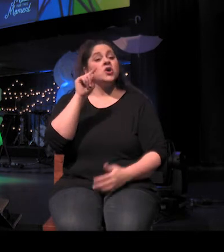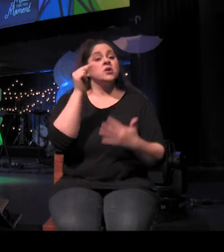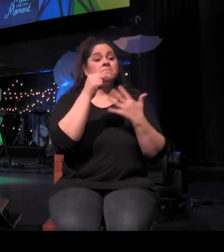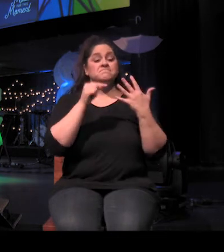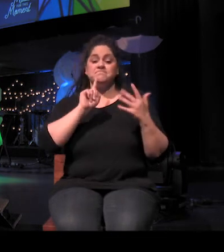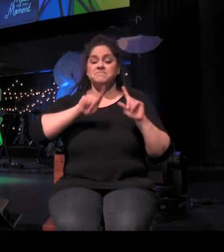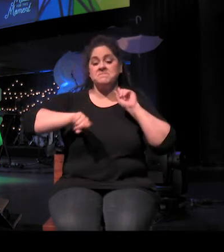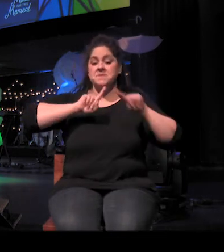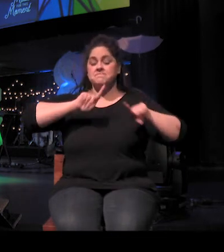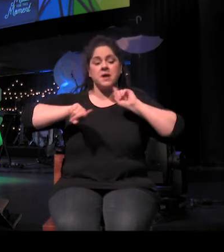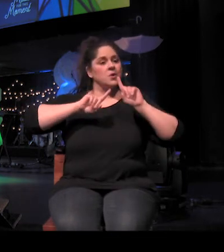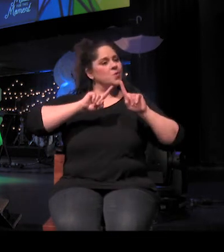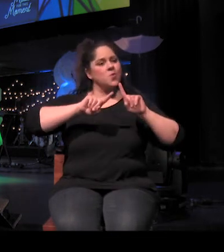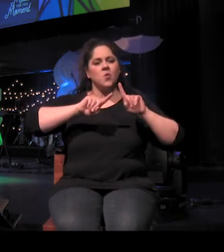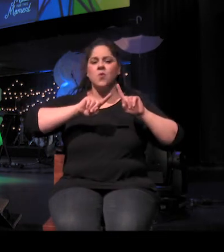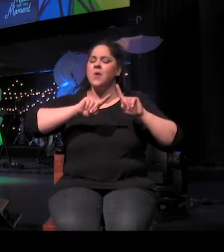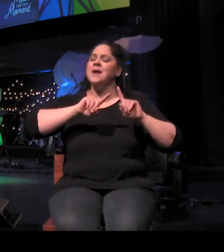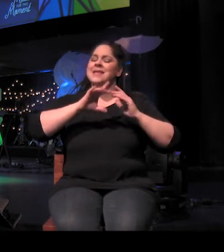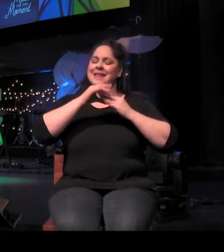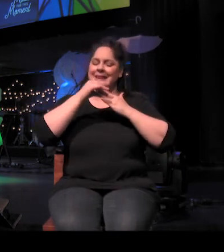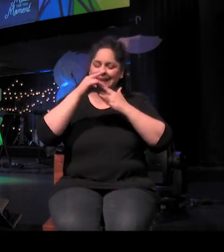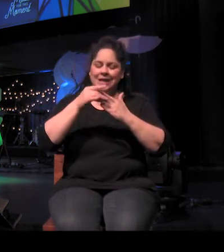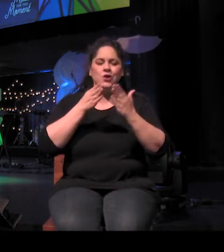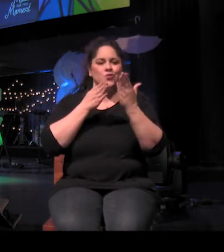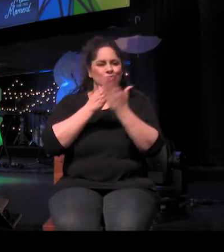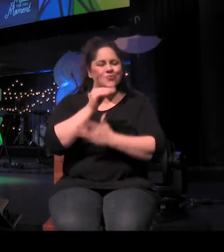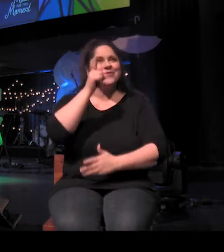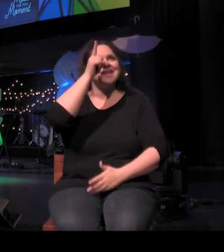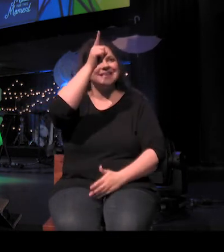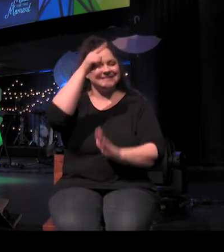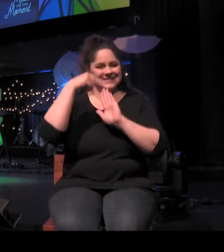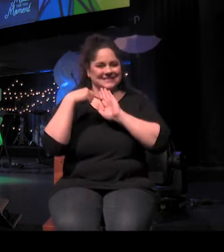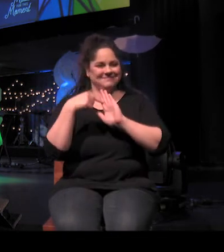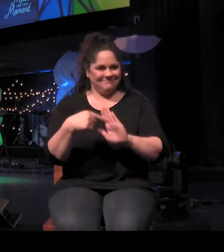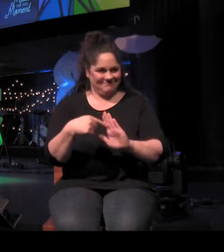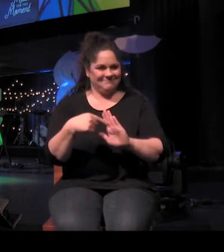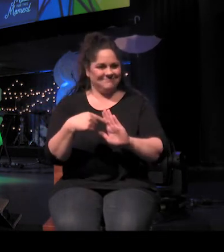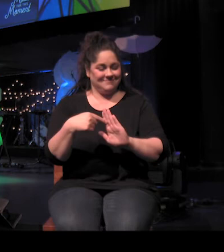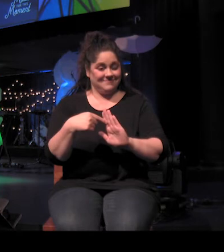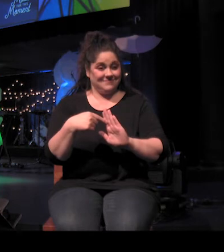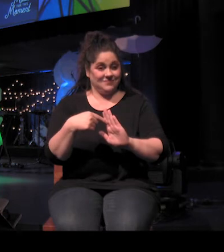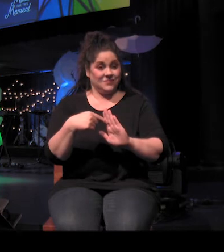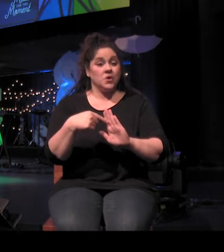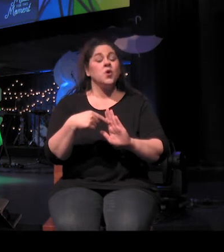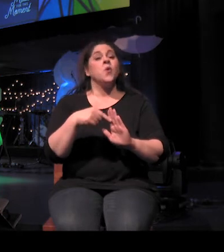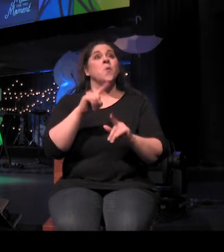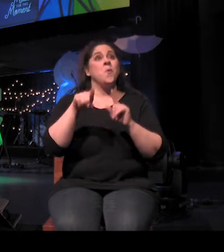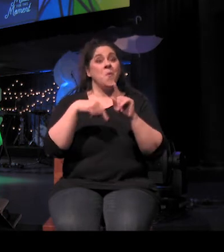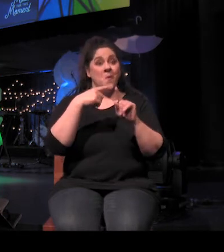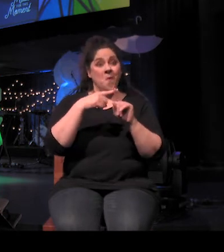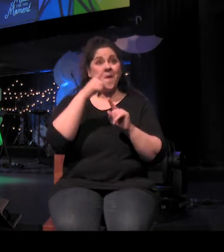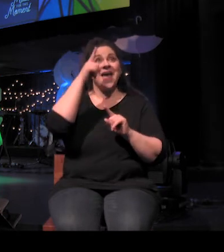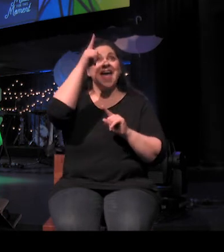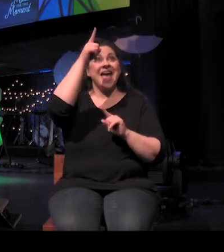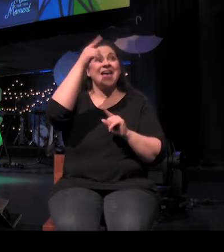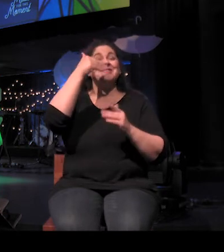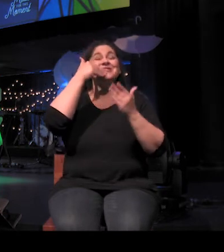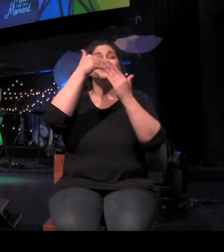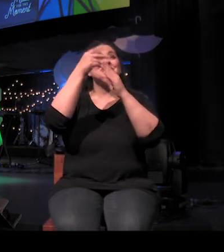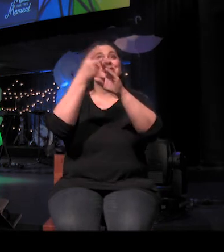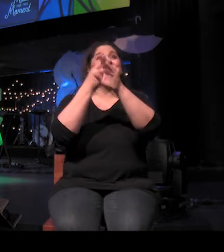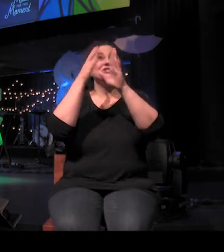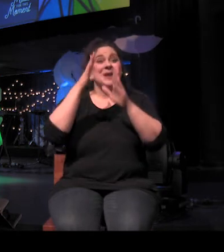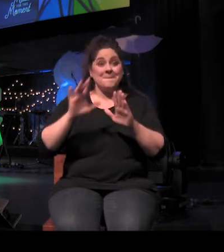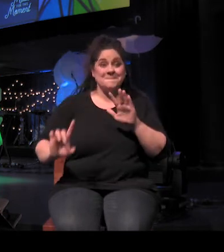but lead them by your own good example. And when the great shepherd appears, you will receive a crown of